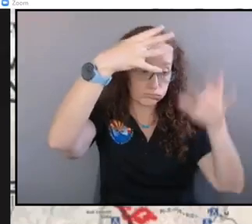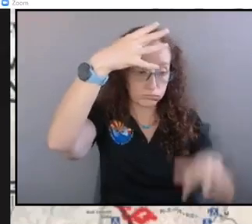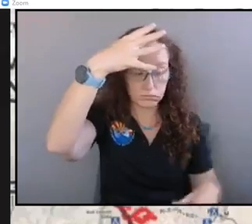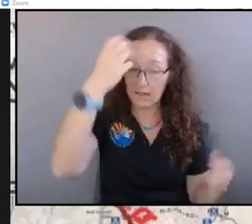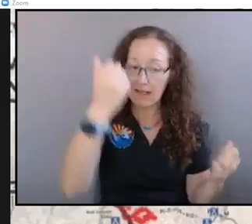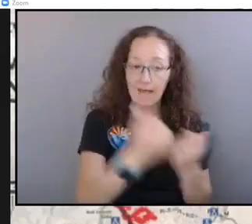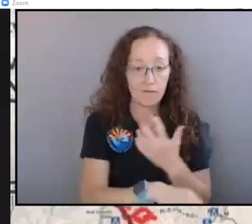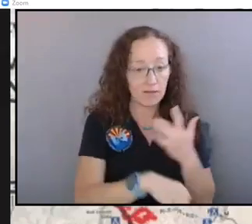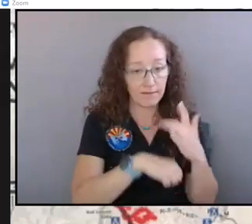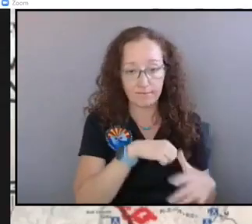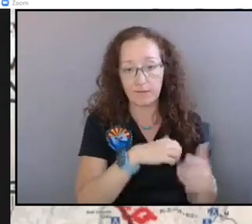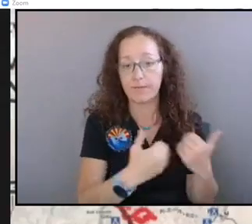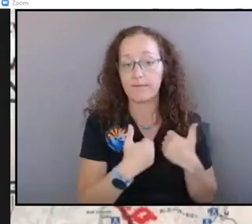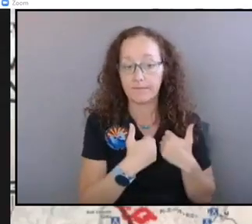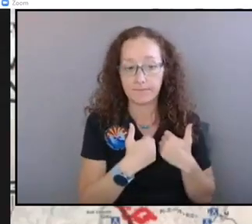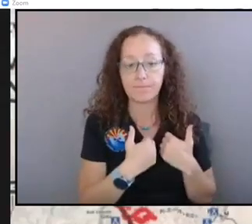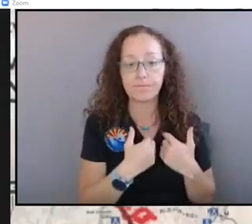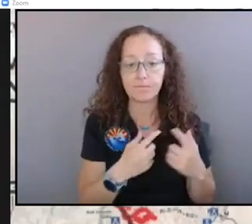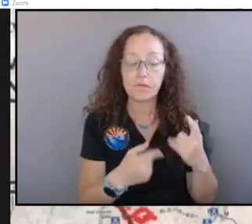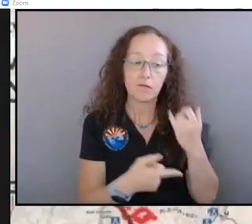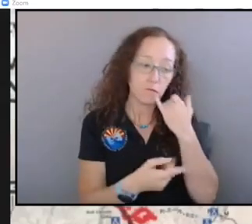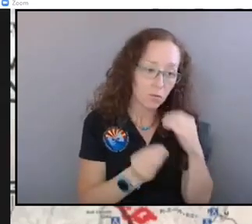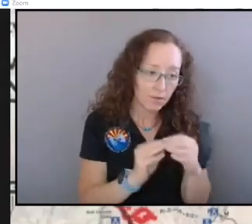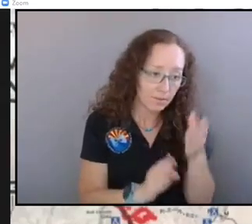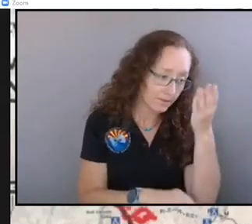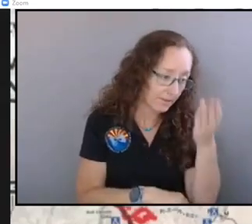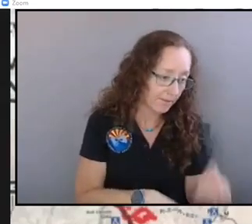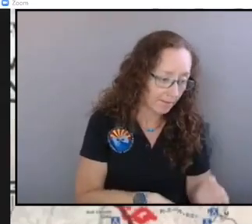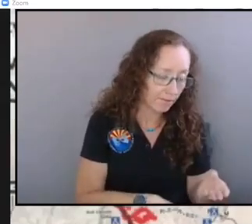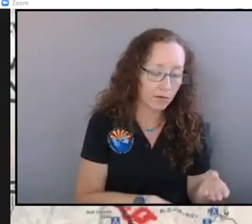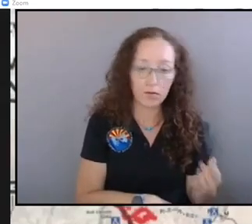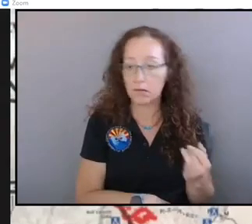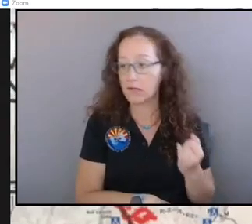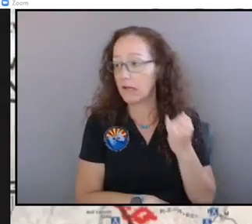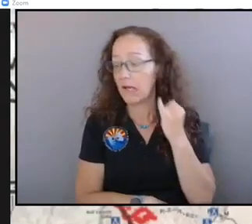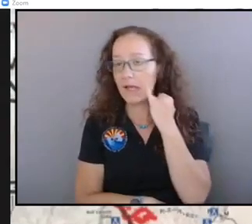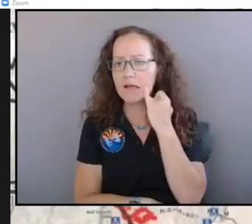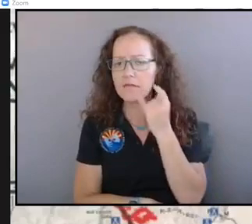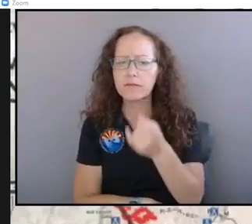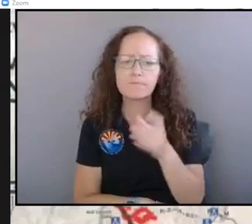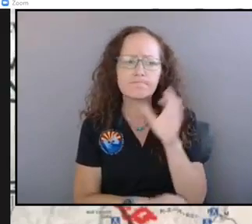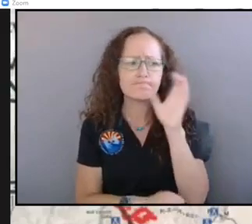you. Then it also has phone numbers. And if